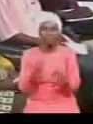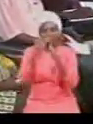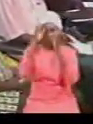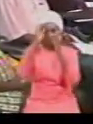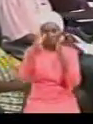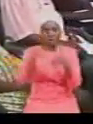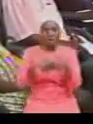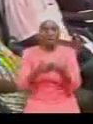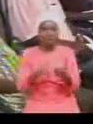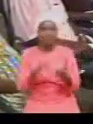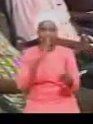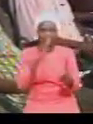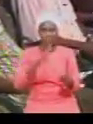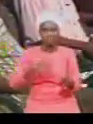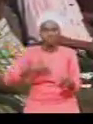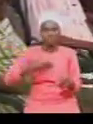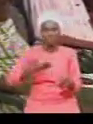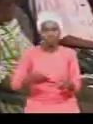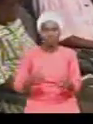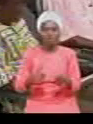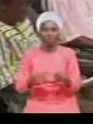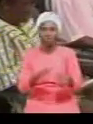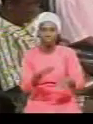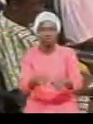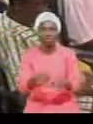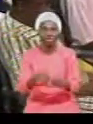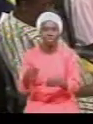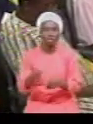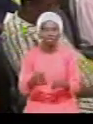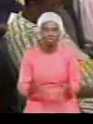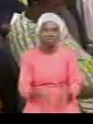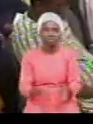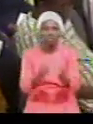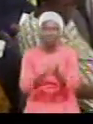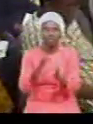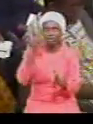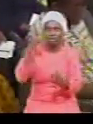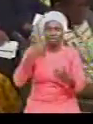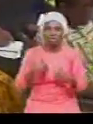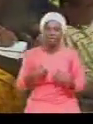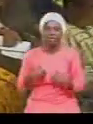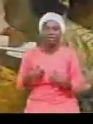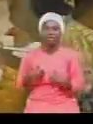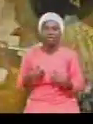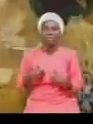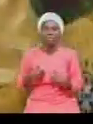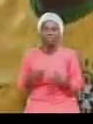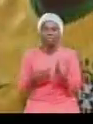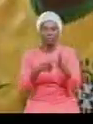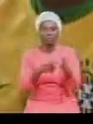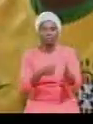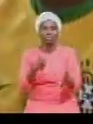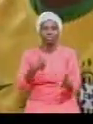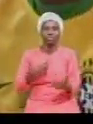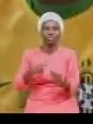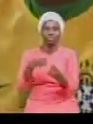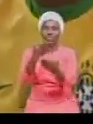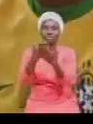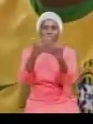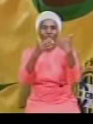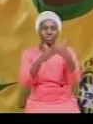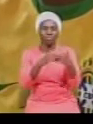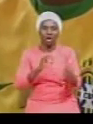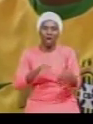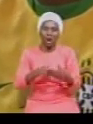to be willing to walk in the path that He has laid before me to get to heaven. I have to be willing